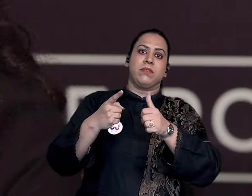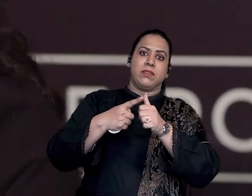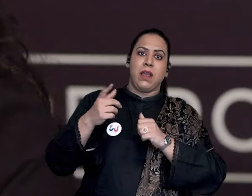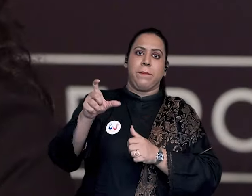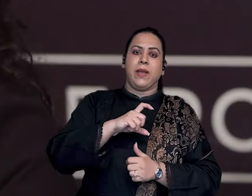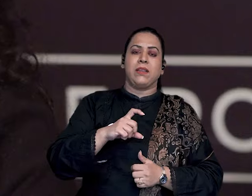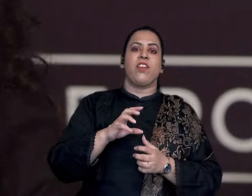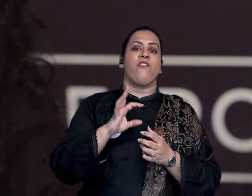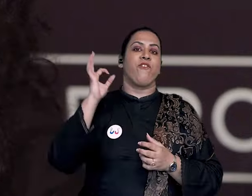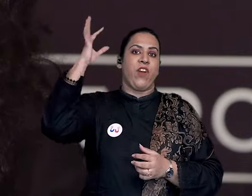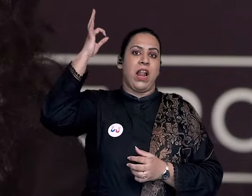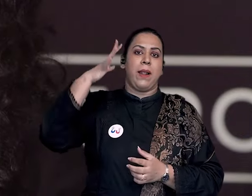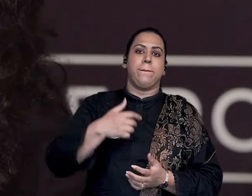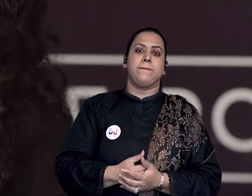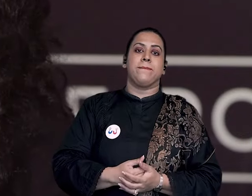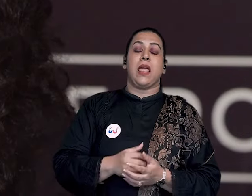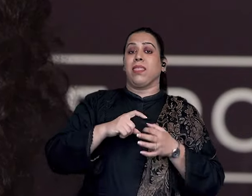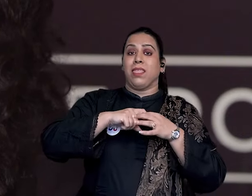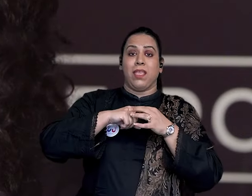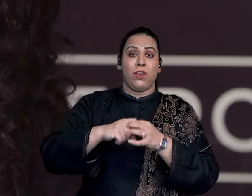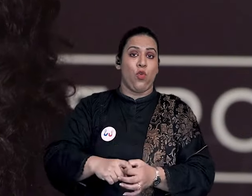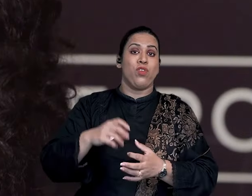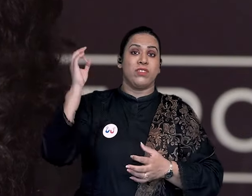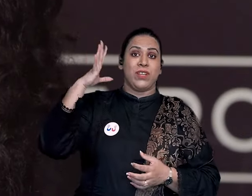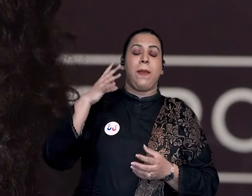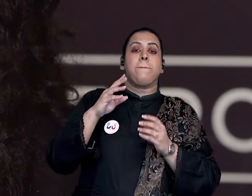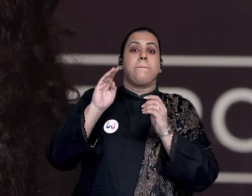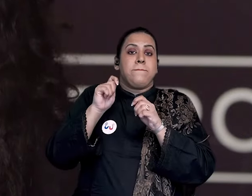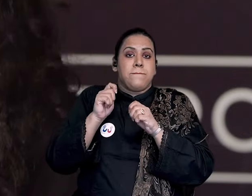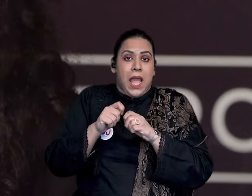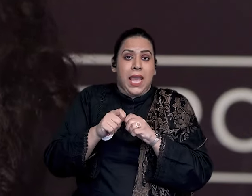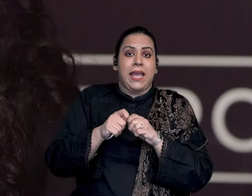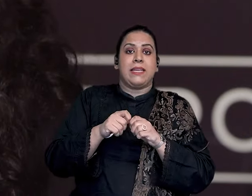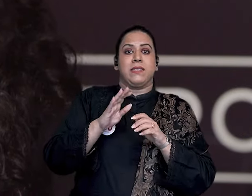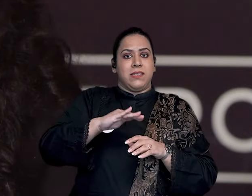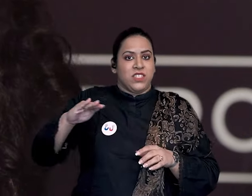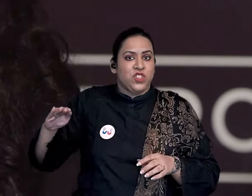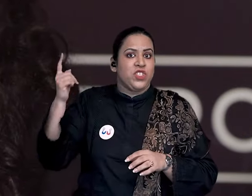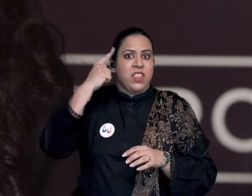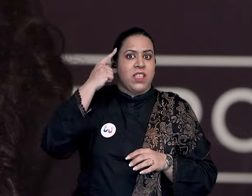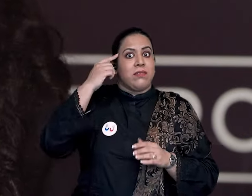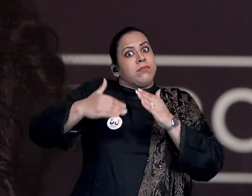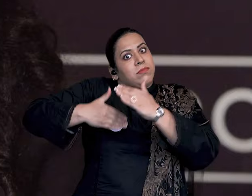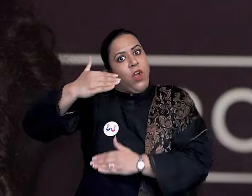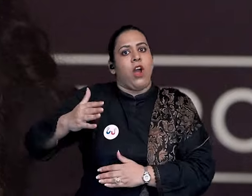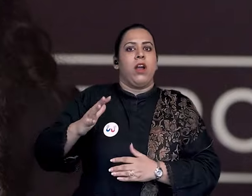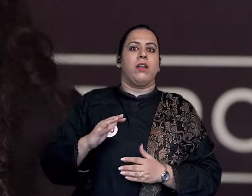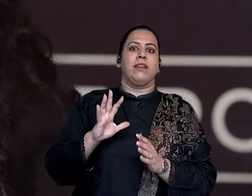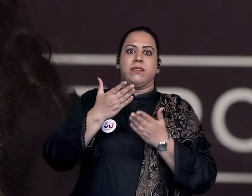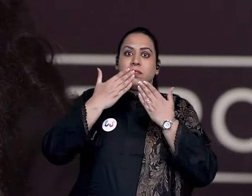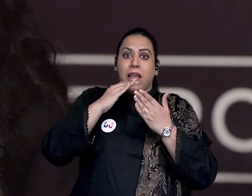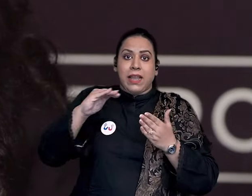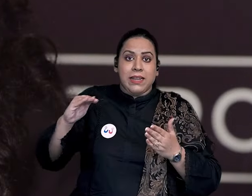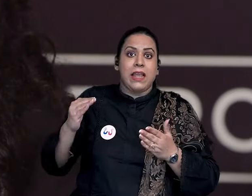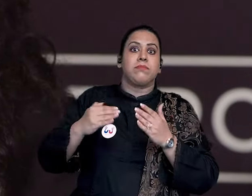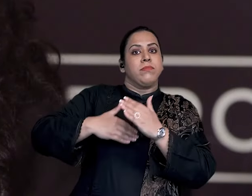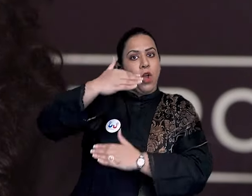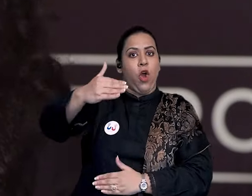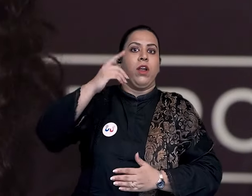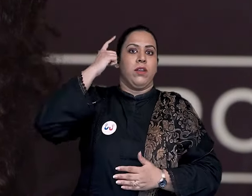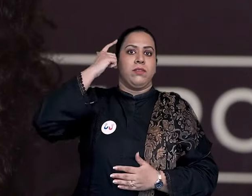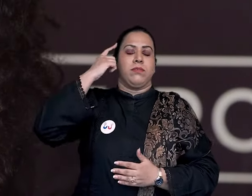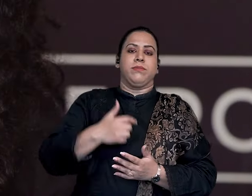the technique of ekphrasis to understand what artists are doing and to come up with the literary prose,